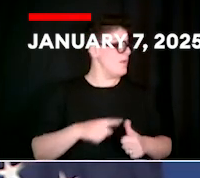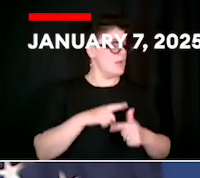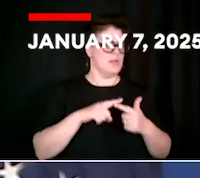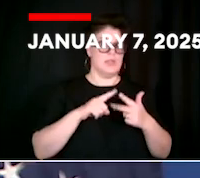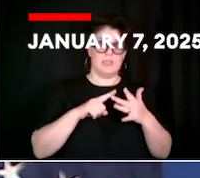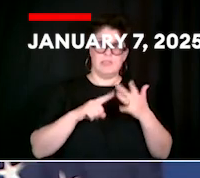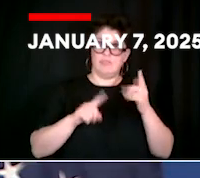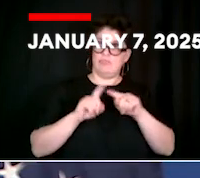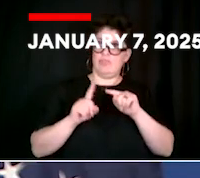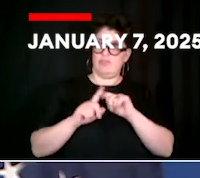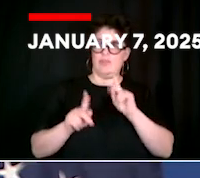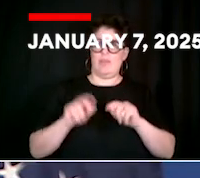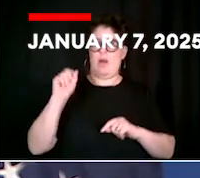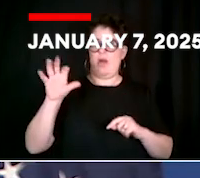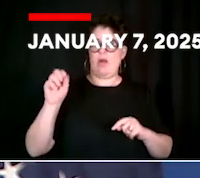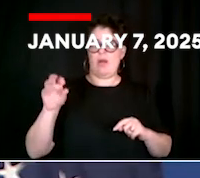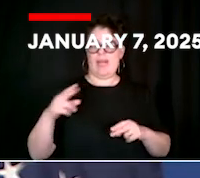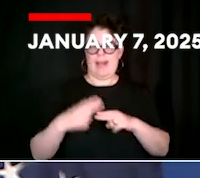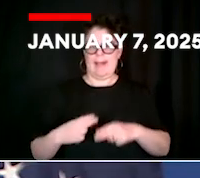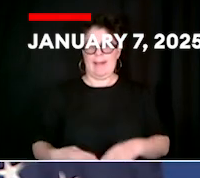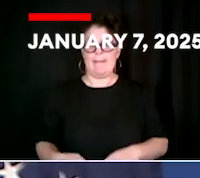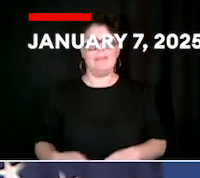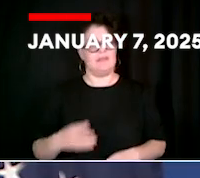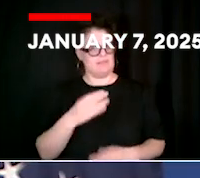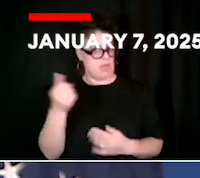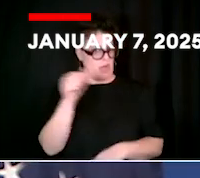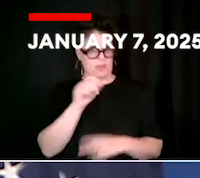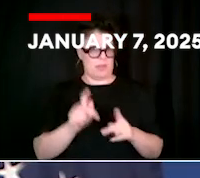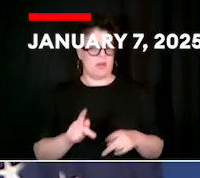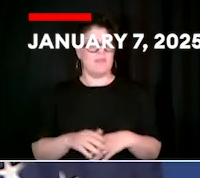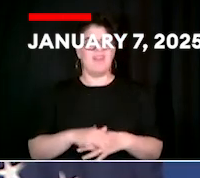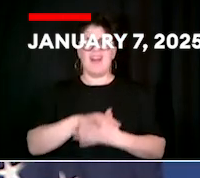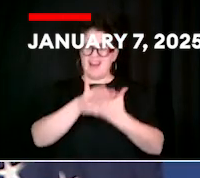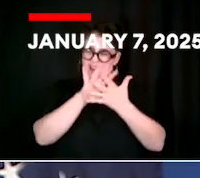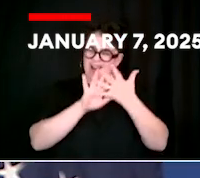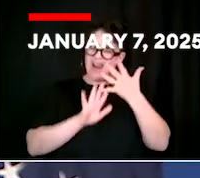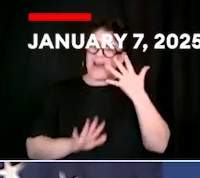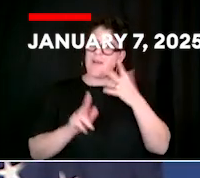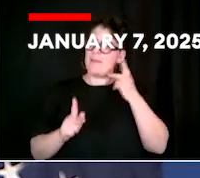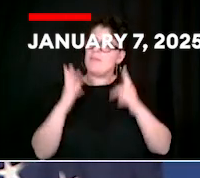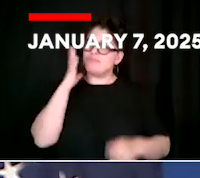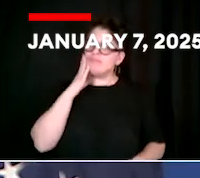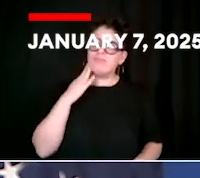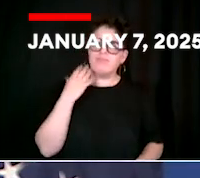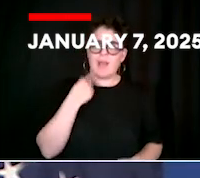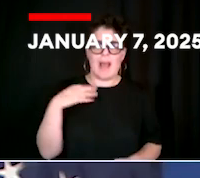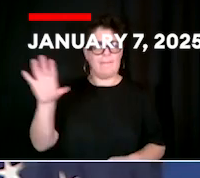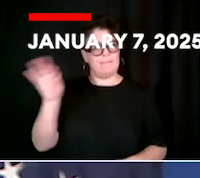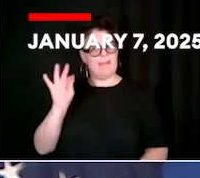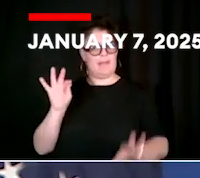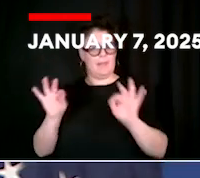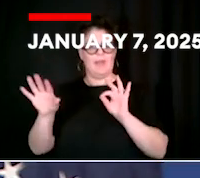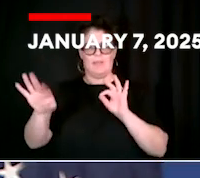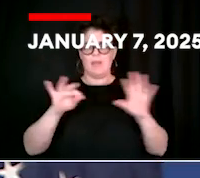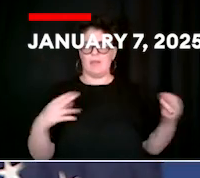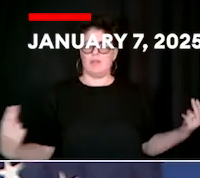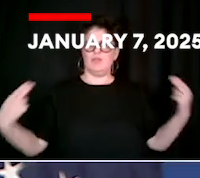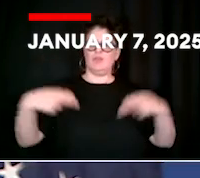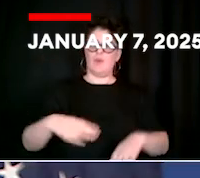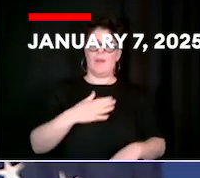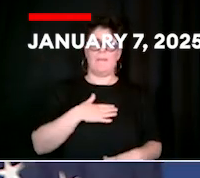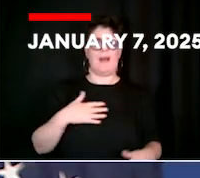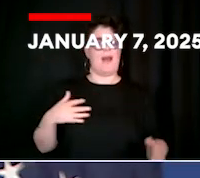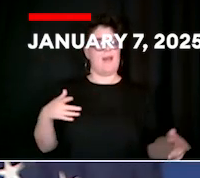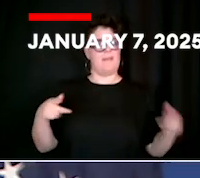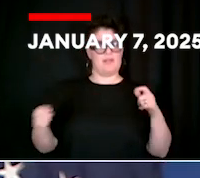Anna Amazar, and the others. These are all the people that I chose to be part of the administration, and whomever I